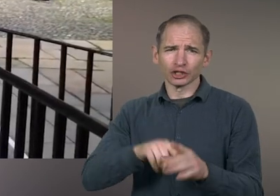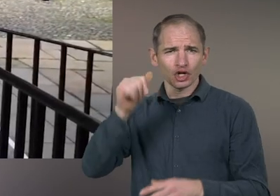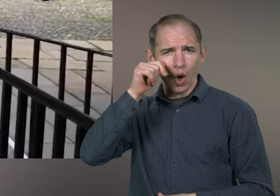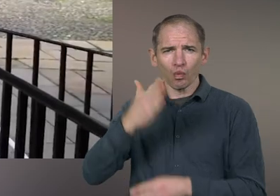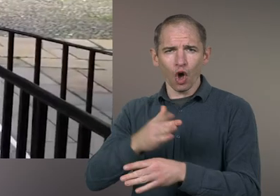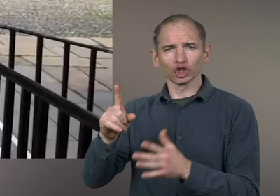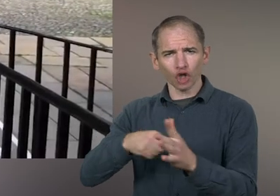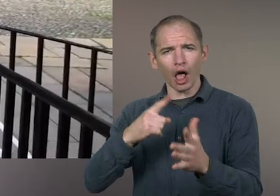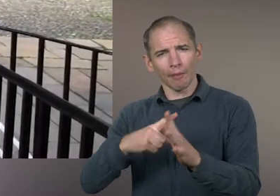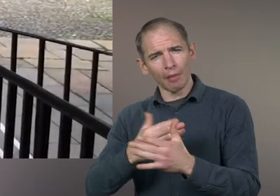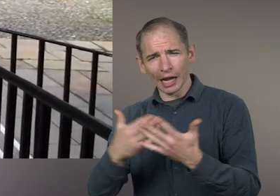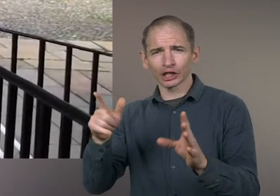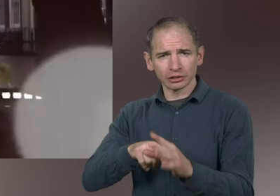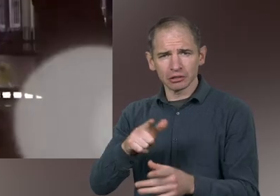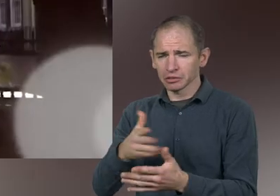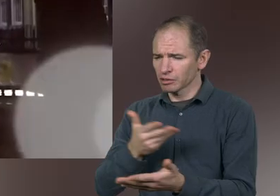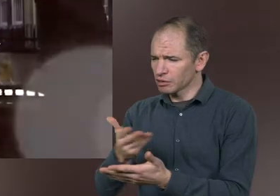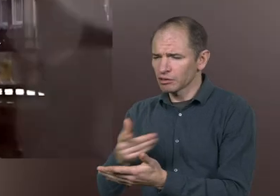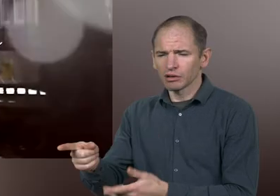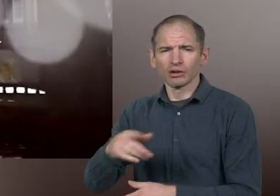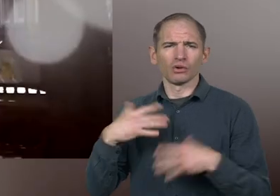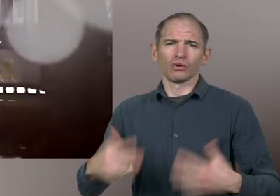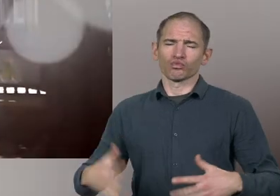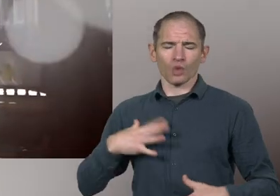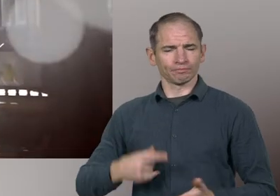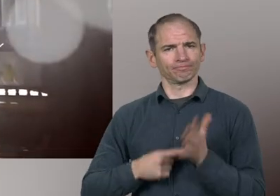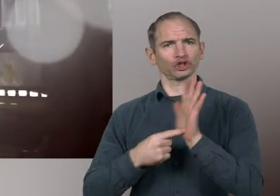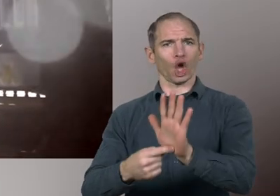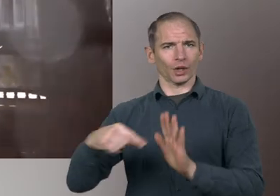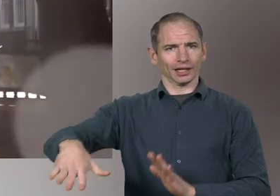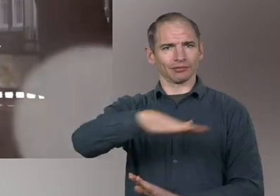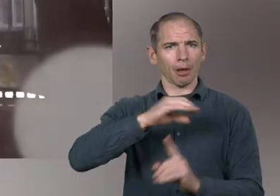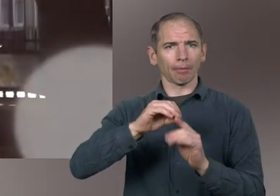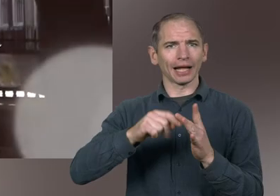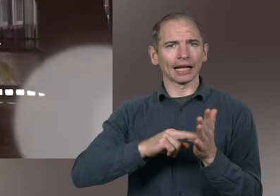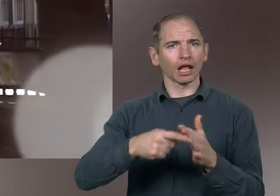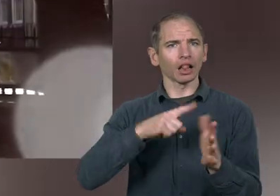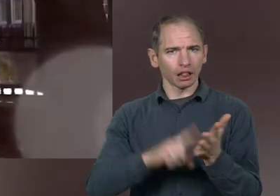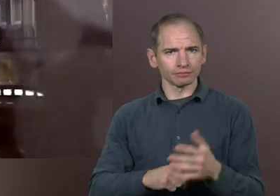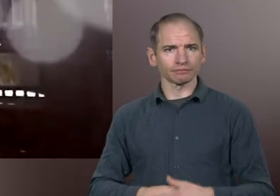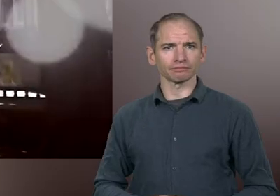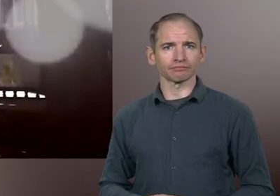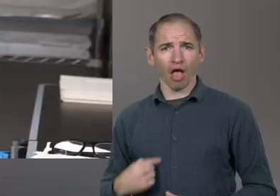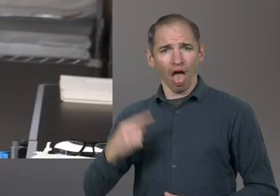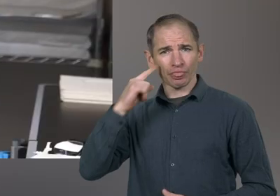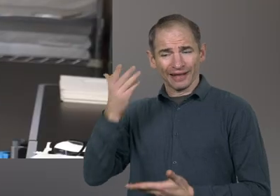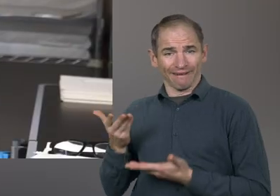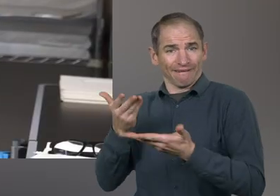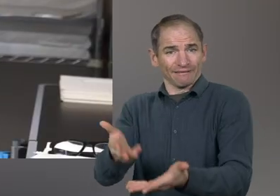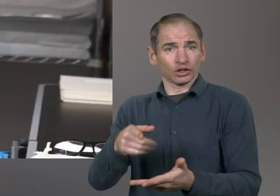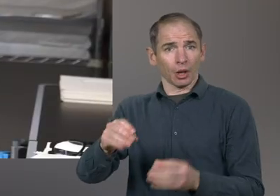they negotiated the work being part of, or being shown in the Biennale. I think it was a gift to the